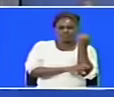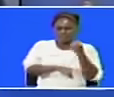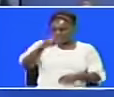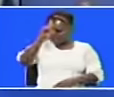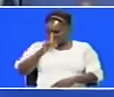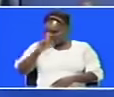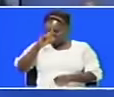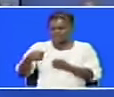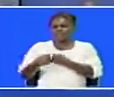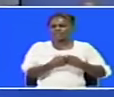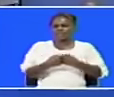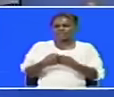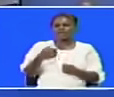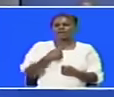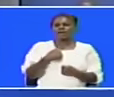serious challenges to overcome.